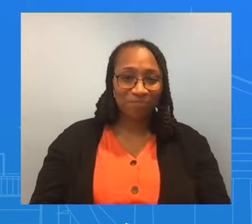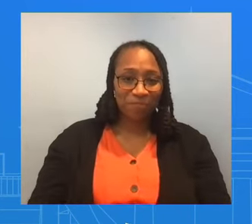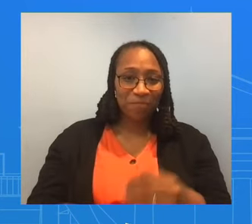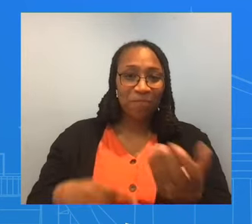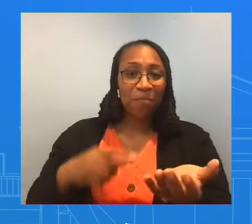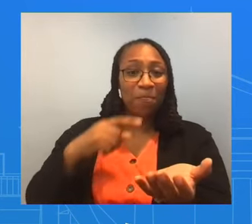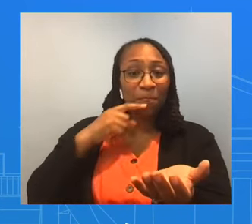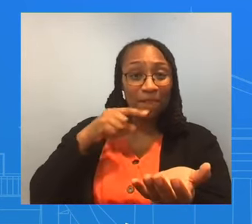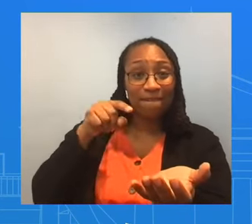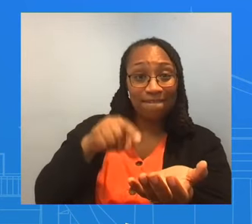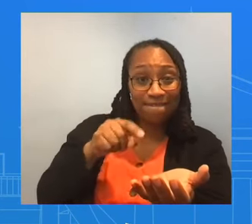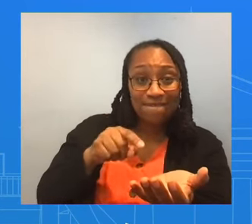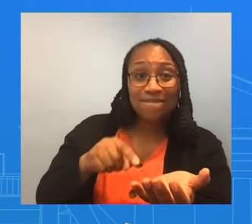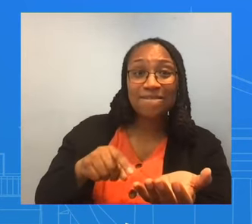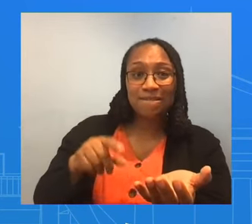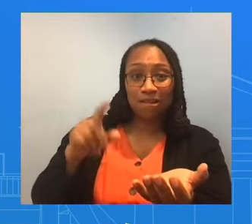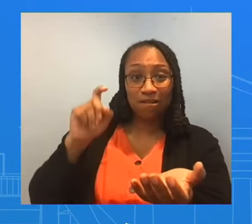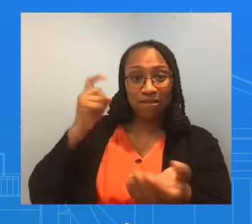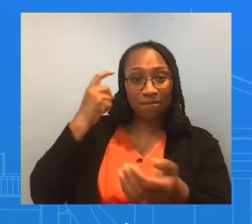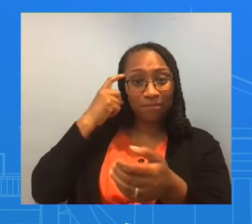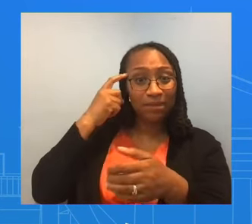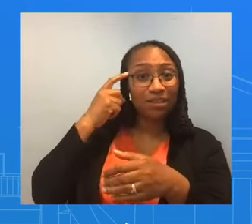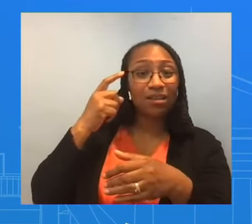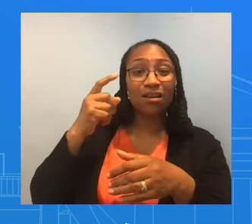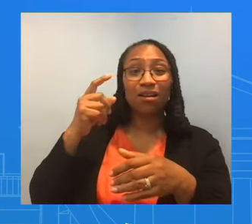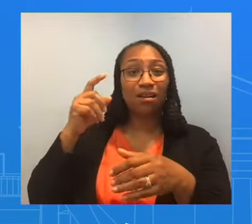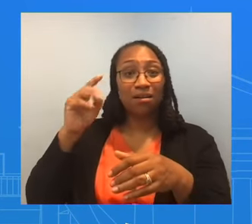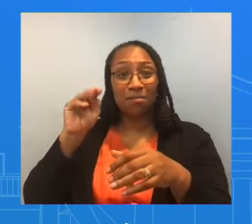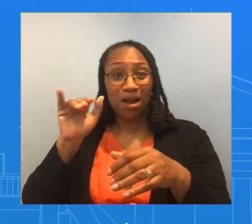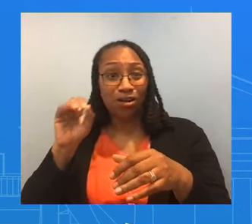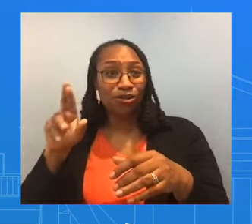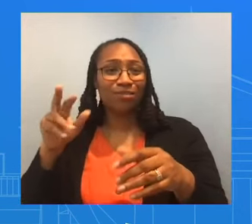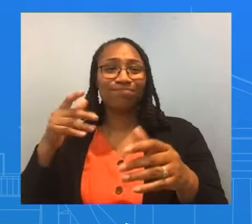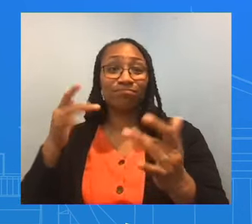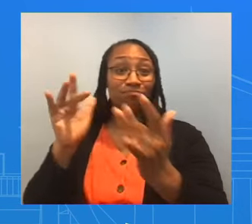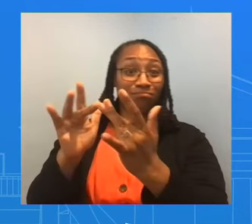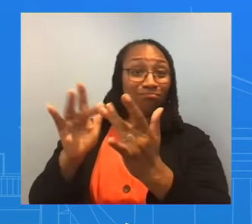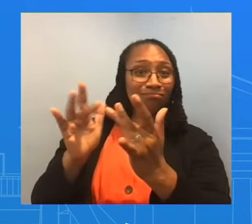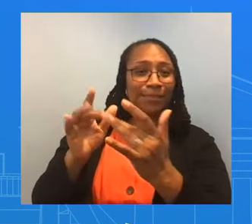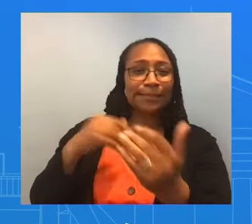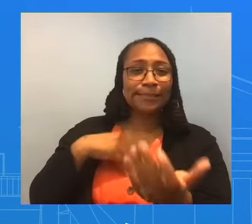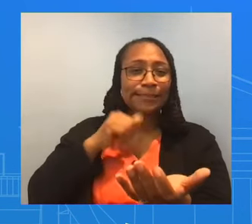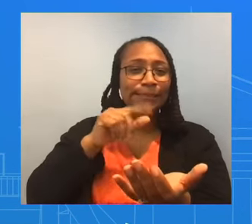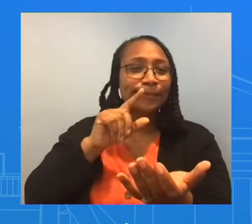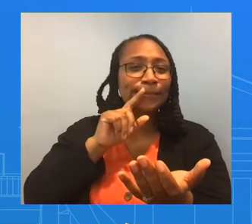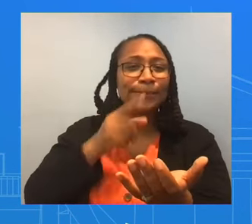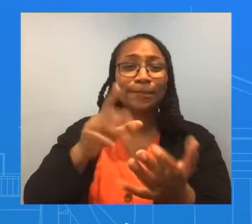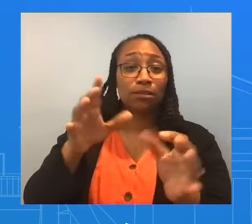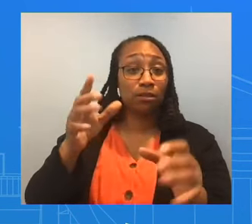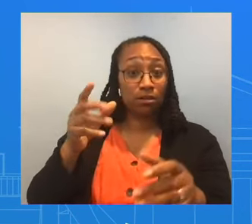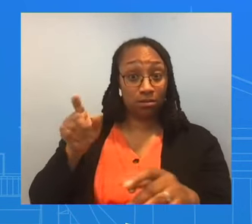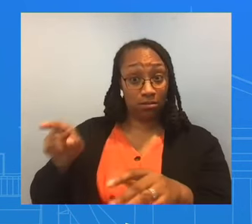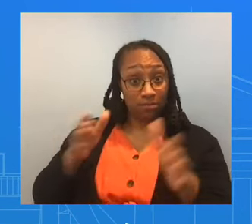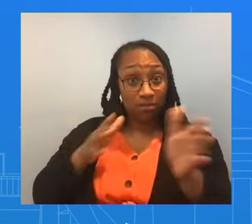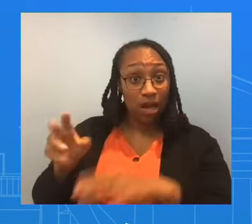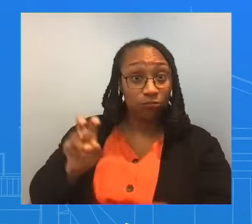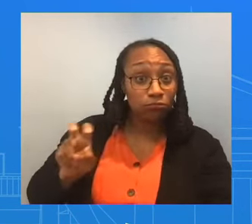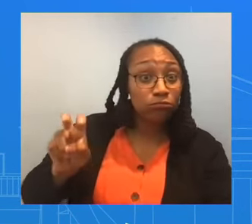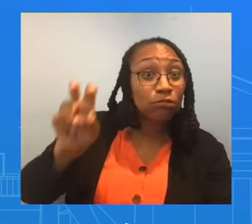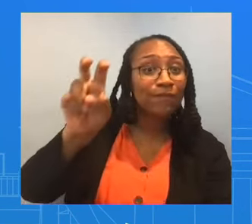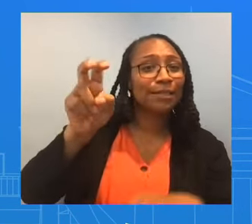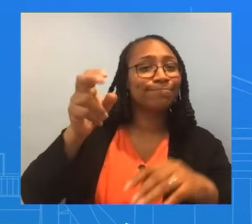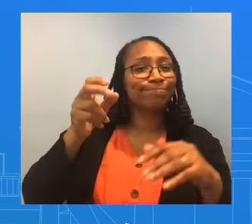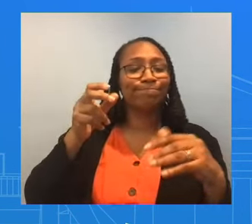travel, amended travel to lay out from the president this week. Secretary Buttigieg said today that there's going to be a